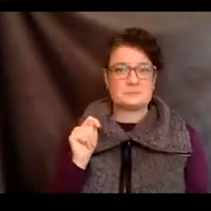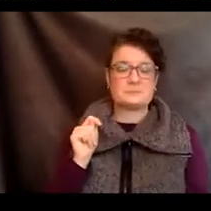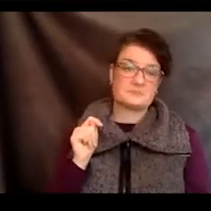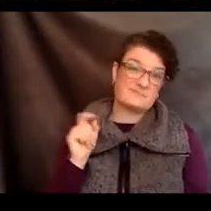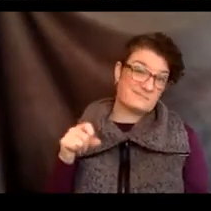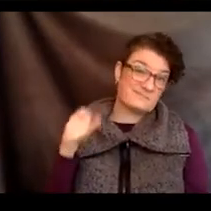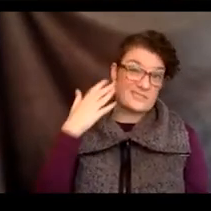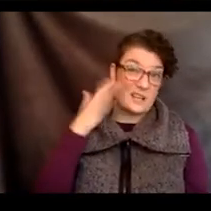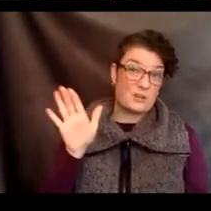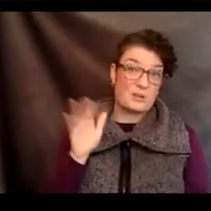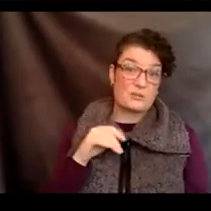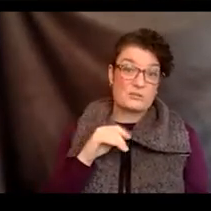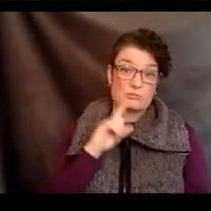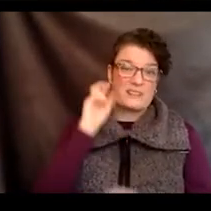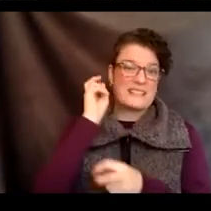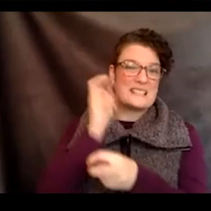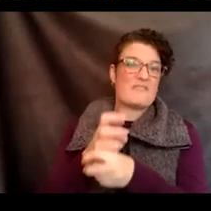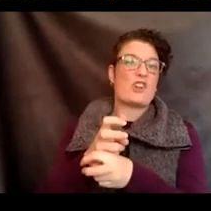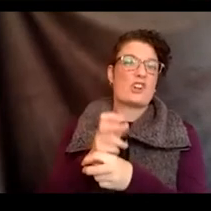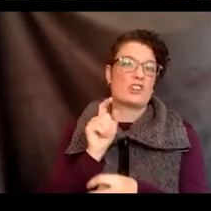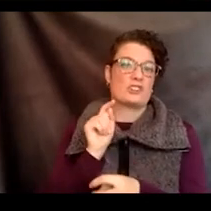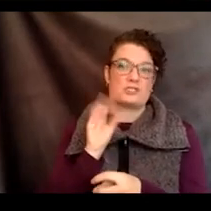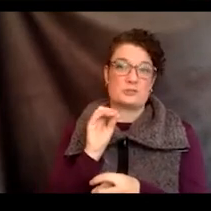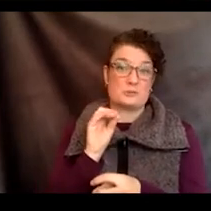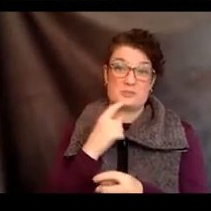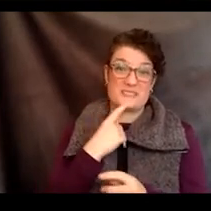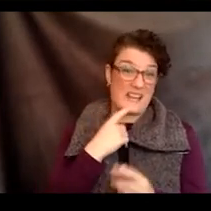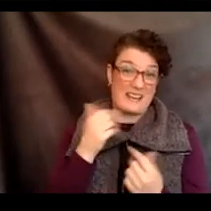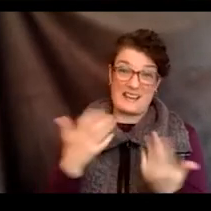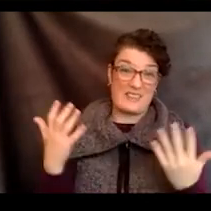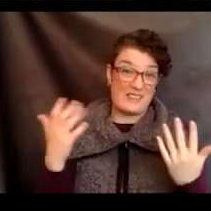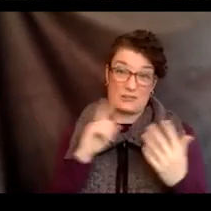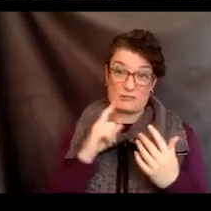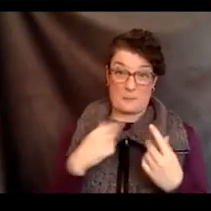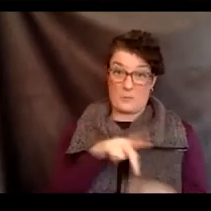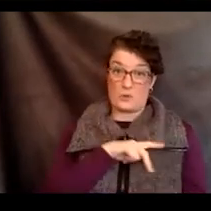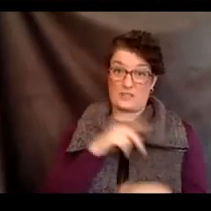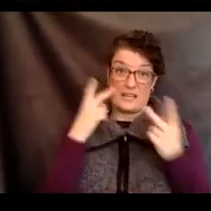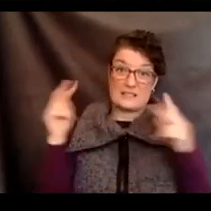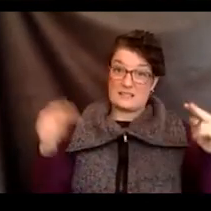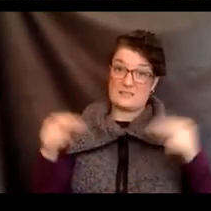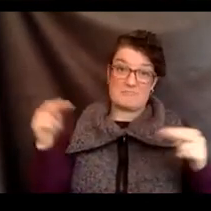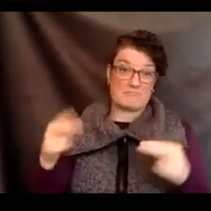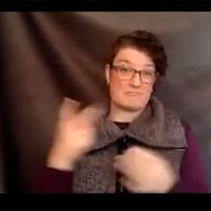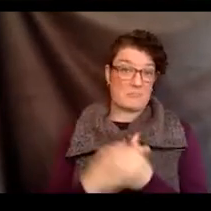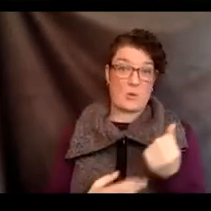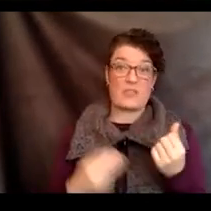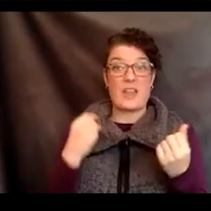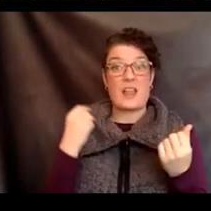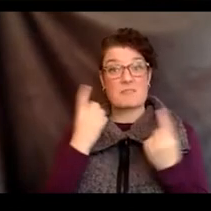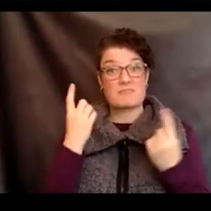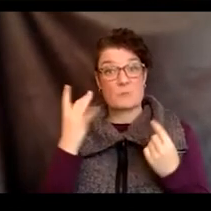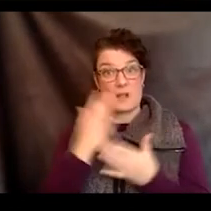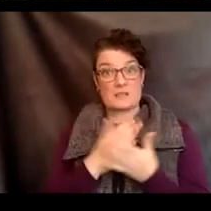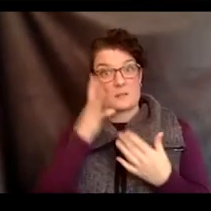yeah, I don't know. There's really, it's difficult to, you know, say anything about it really. Cause it's like, I can personally see both sides, and I can see why, you know, some parents would feel